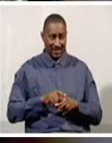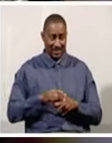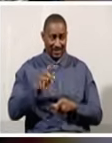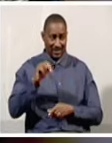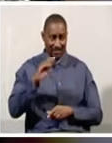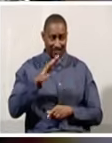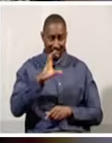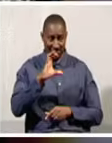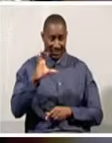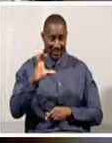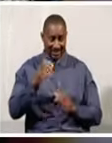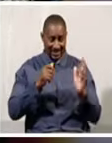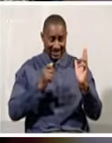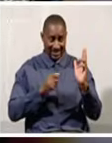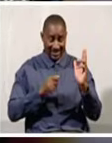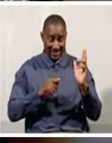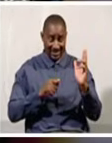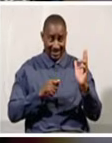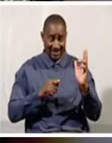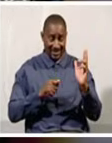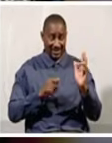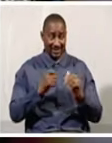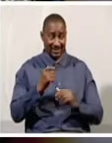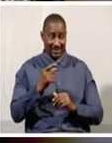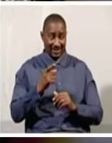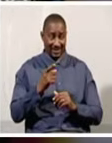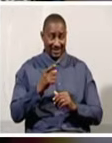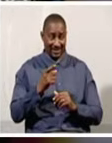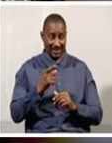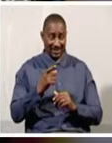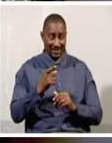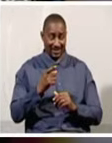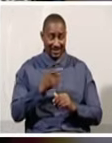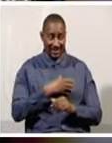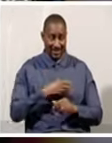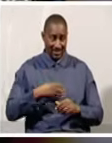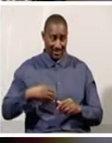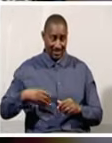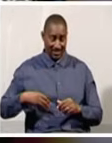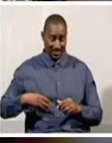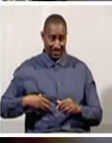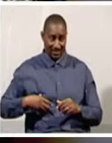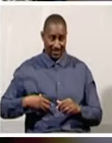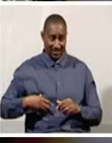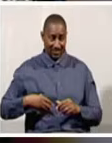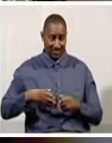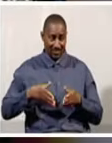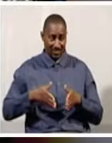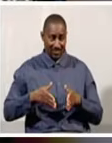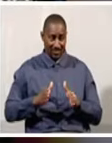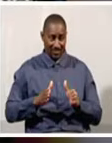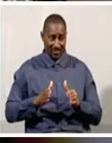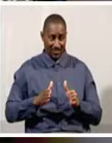board chairperson mentioned that the president was born a full man, but he left this earth an empty